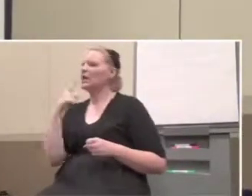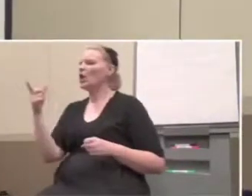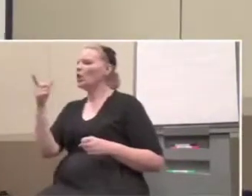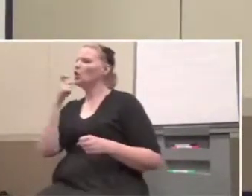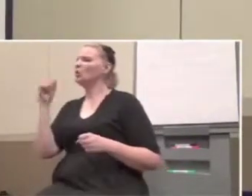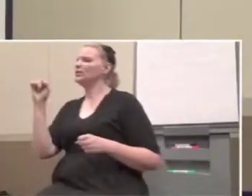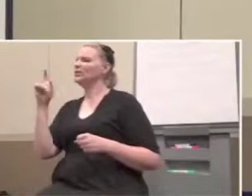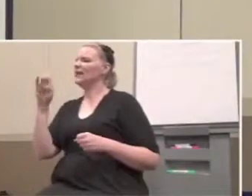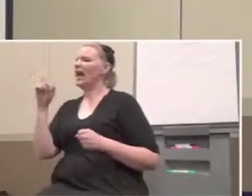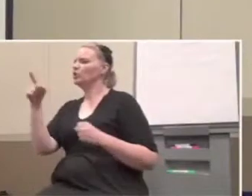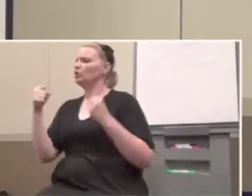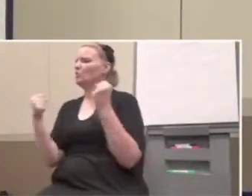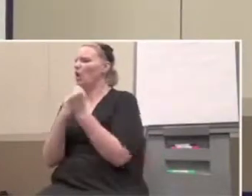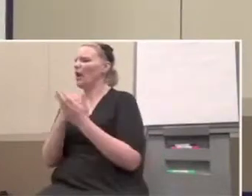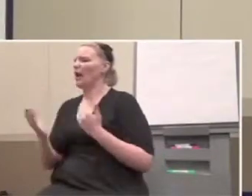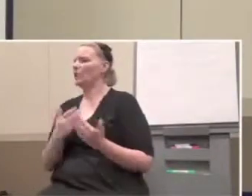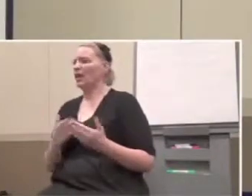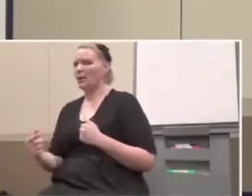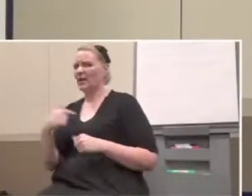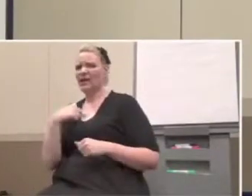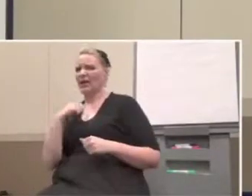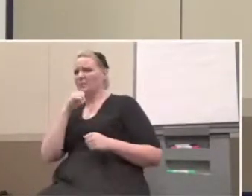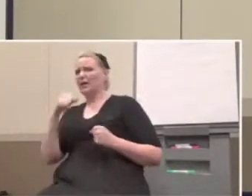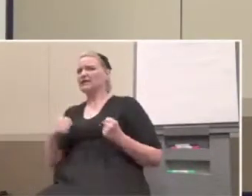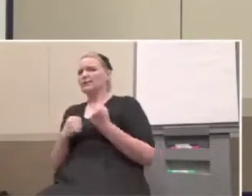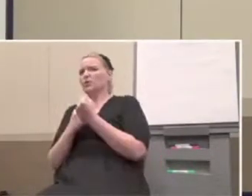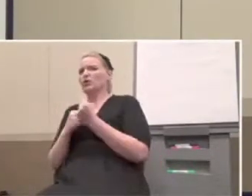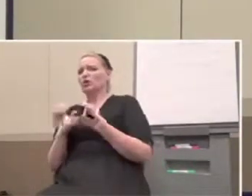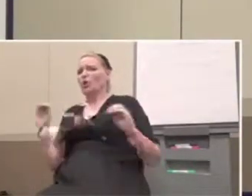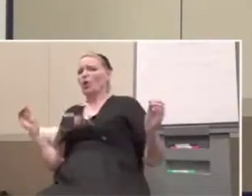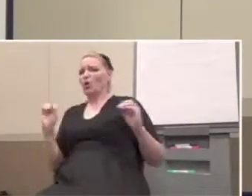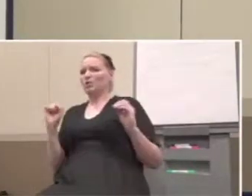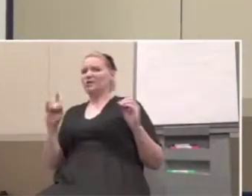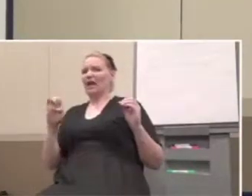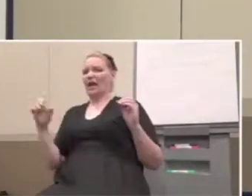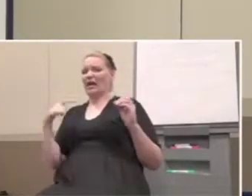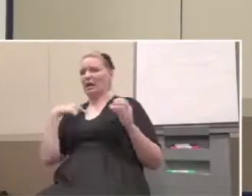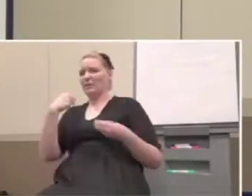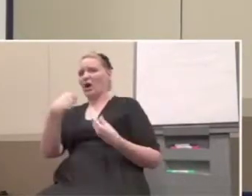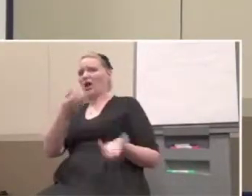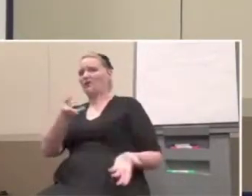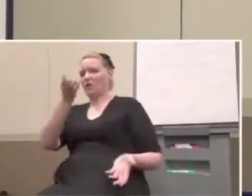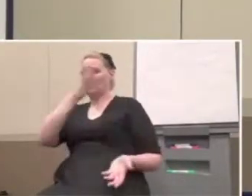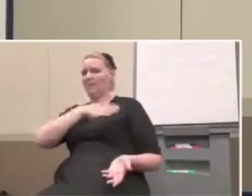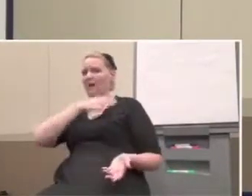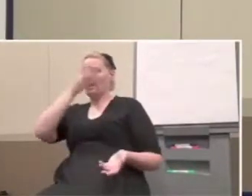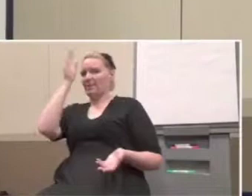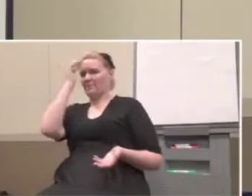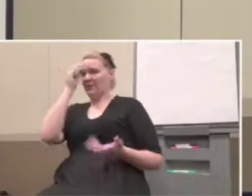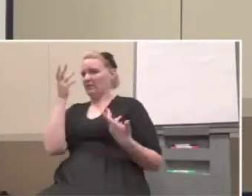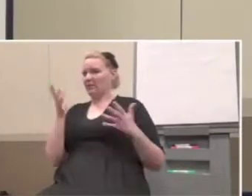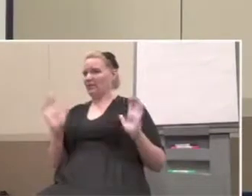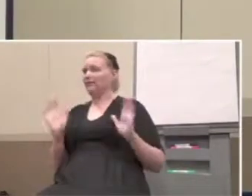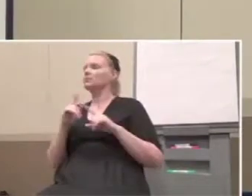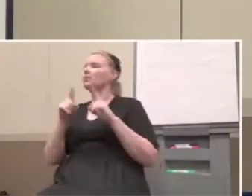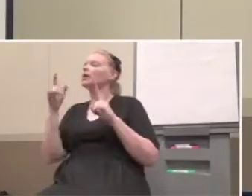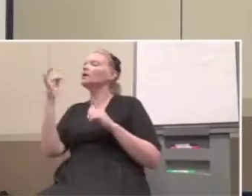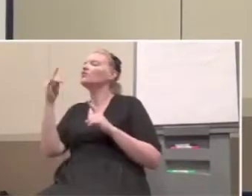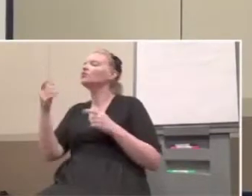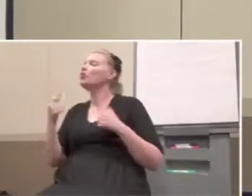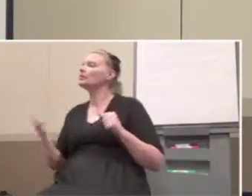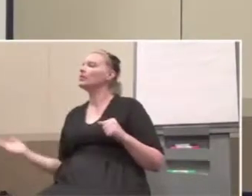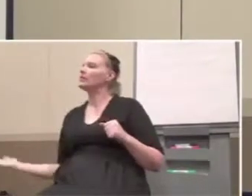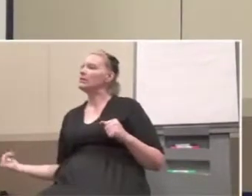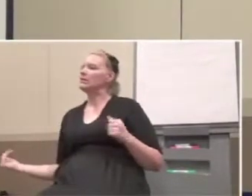anyways? I said, I'm not on a side, I'm just offering an opinion. But if you find that you're going out trying to get other people to be angry